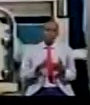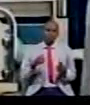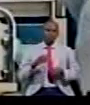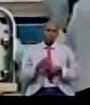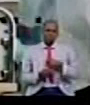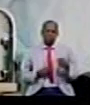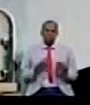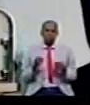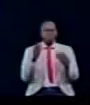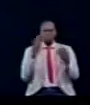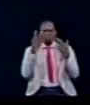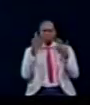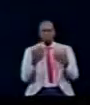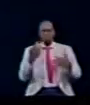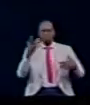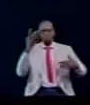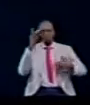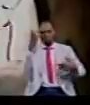Amen.